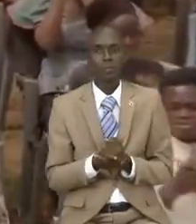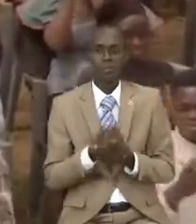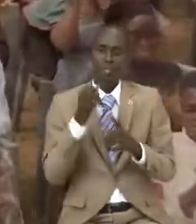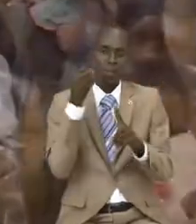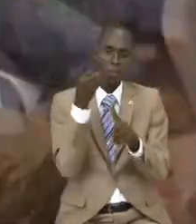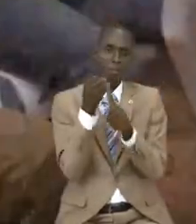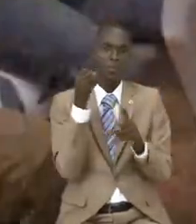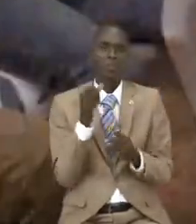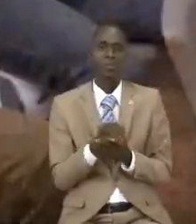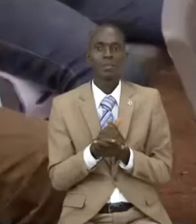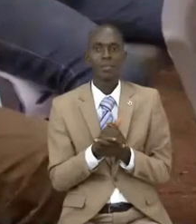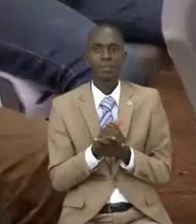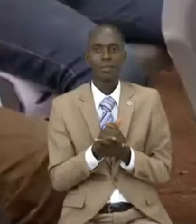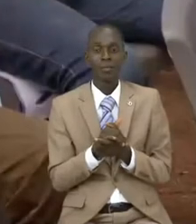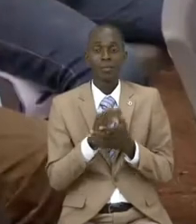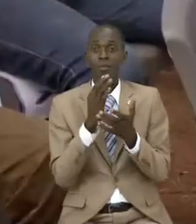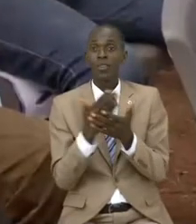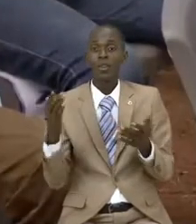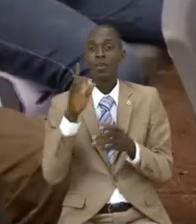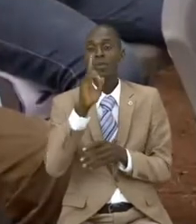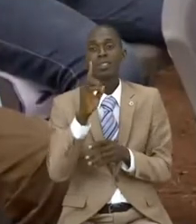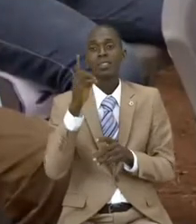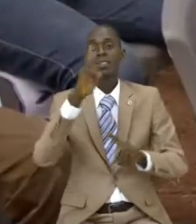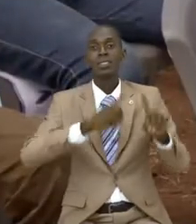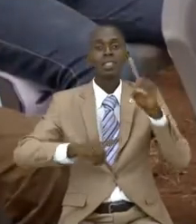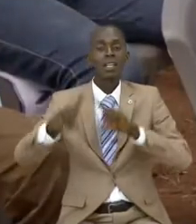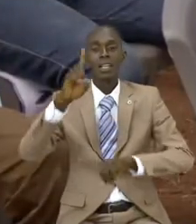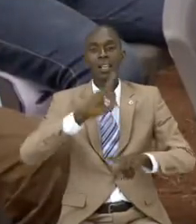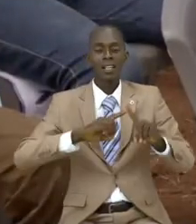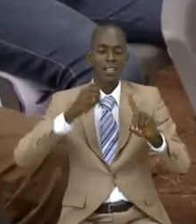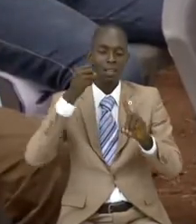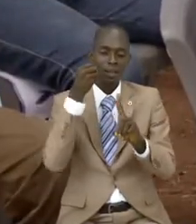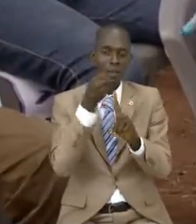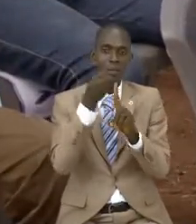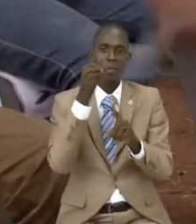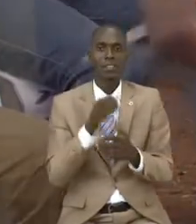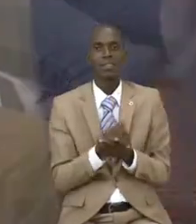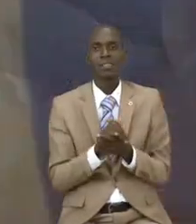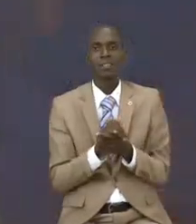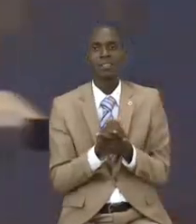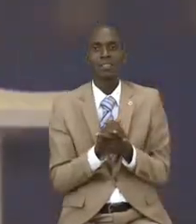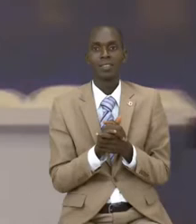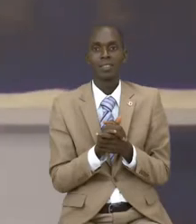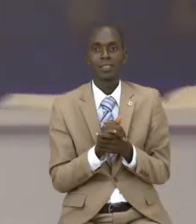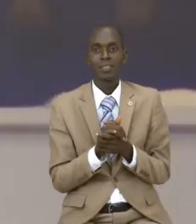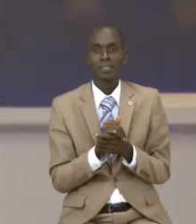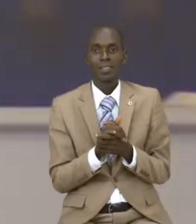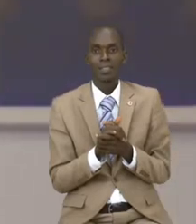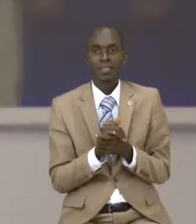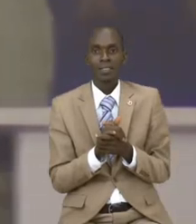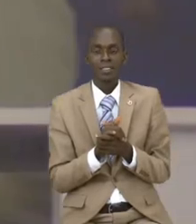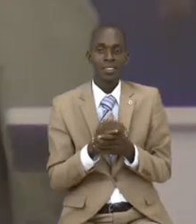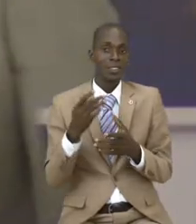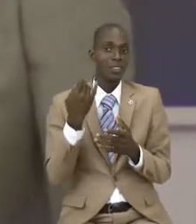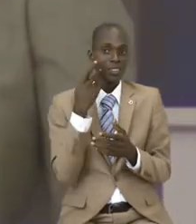Impact. Somebody shout, impact. Already, it's